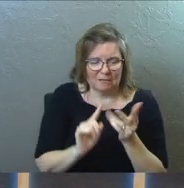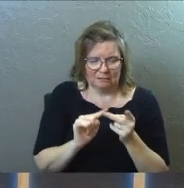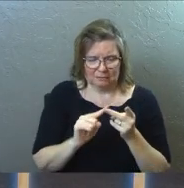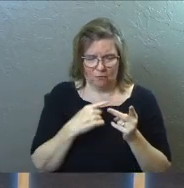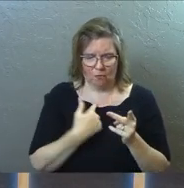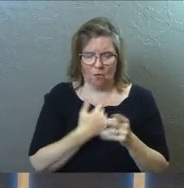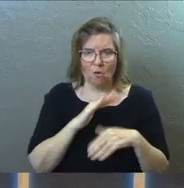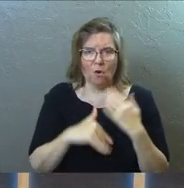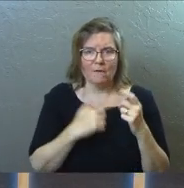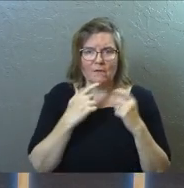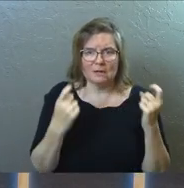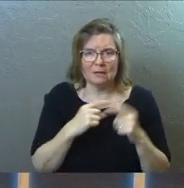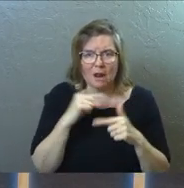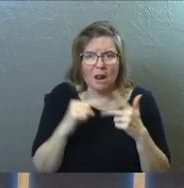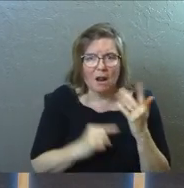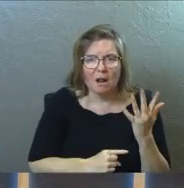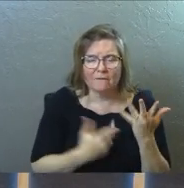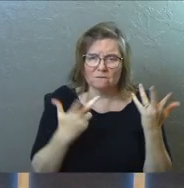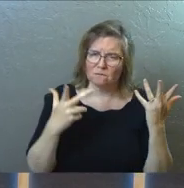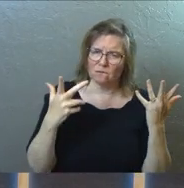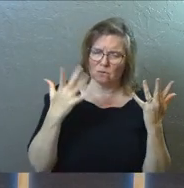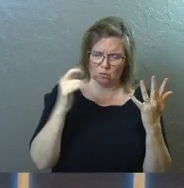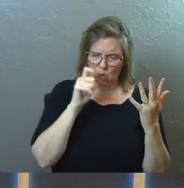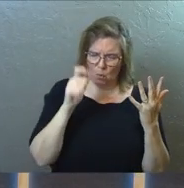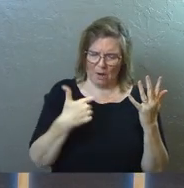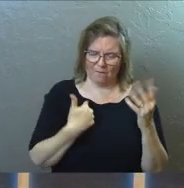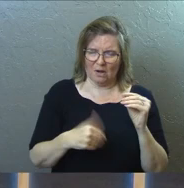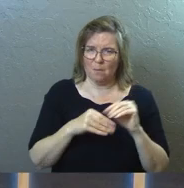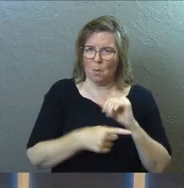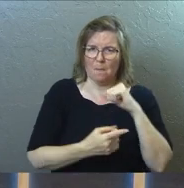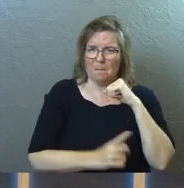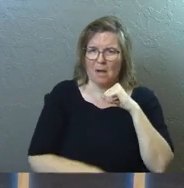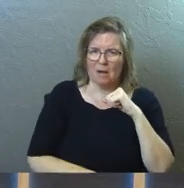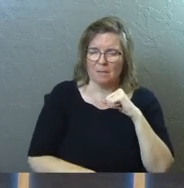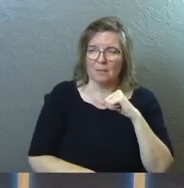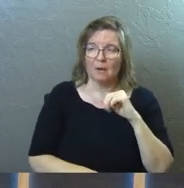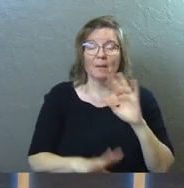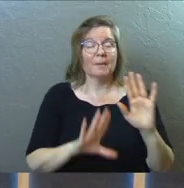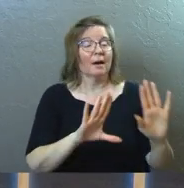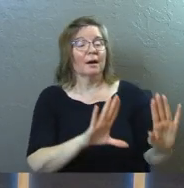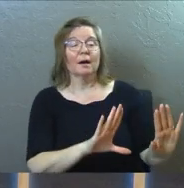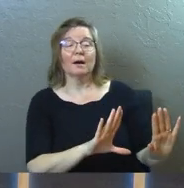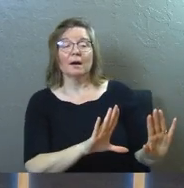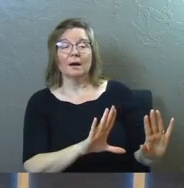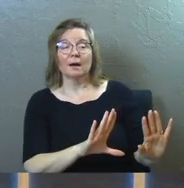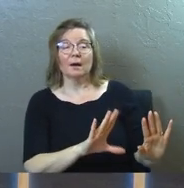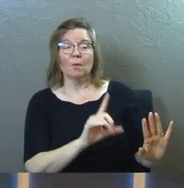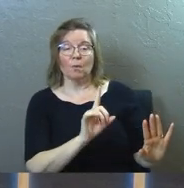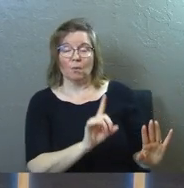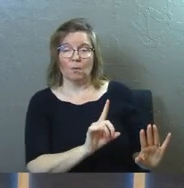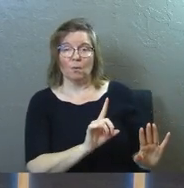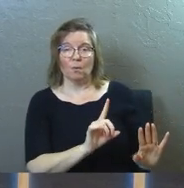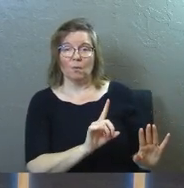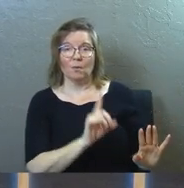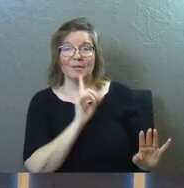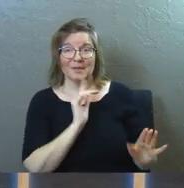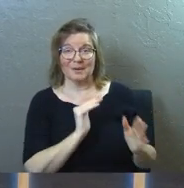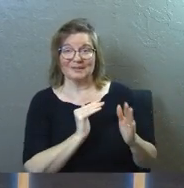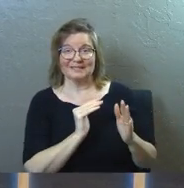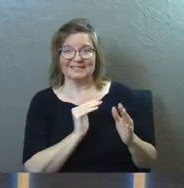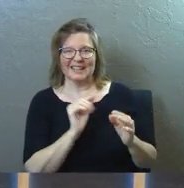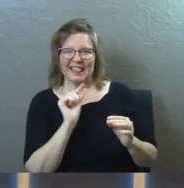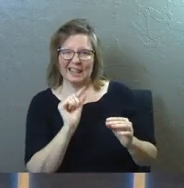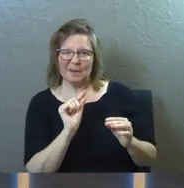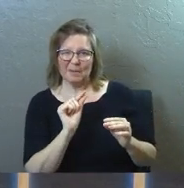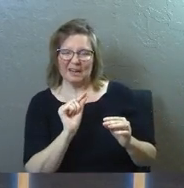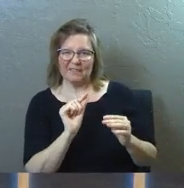Jesus paid for all of our stuff. So we don't have any more punishments. Hold on. There's a nuance